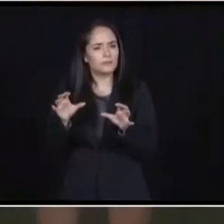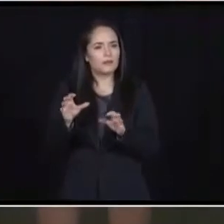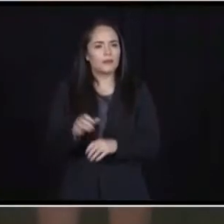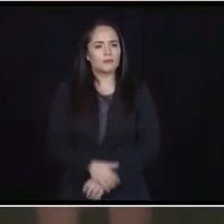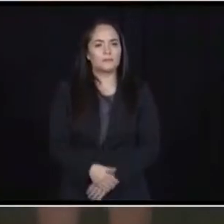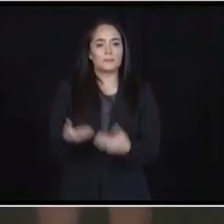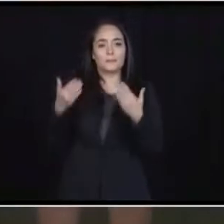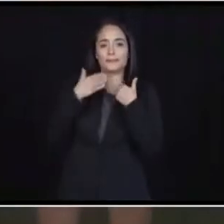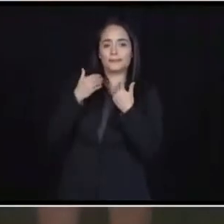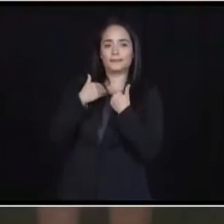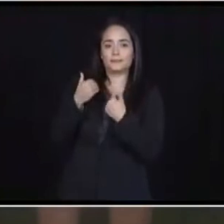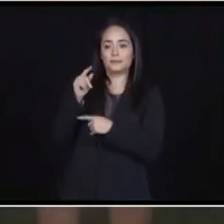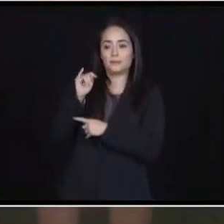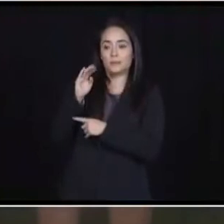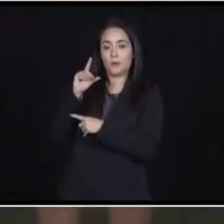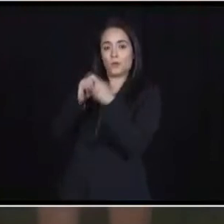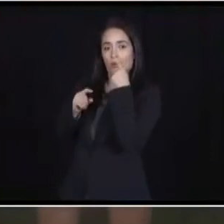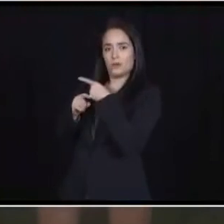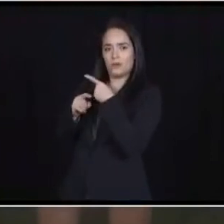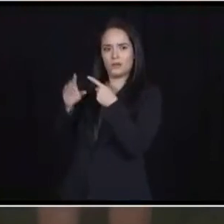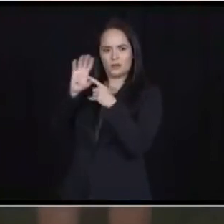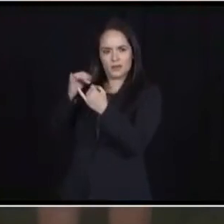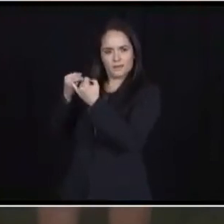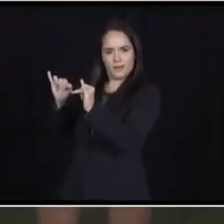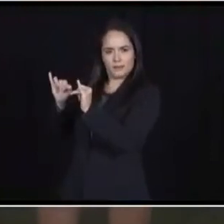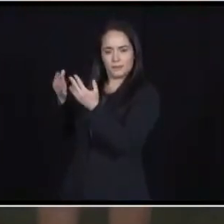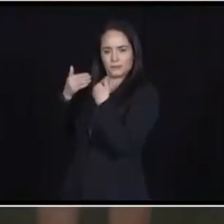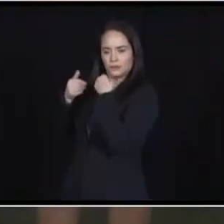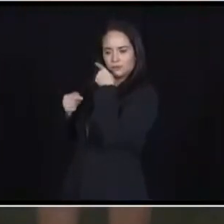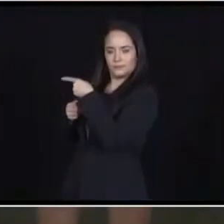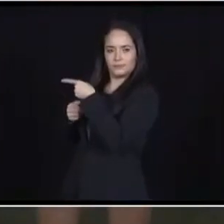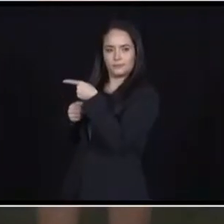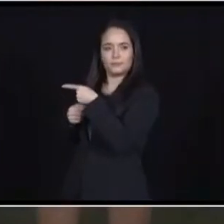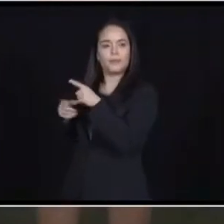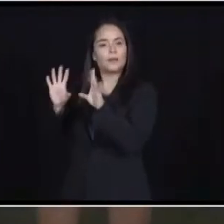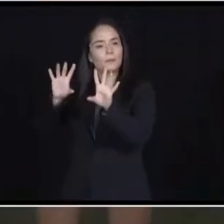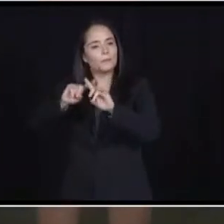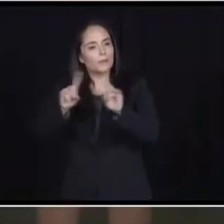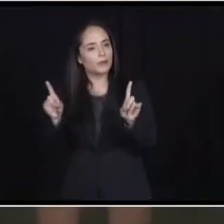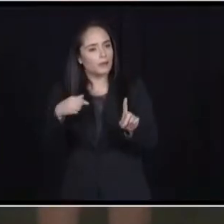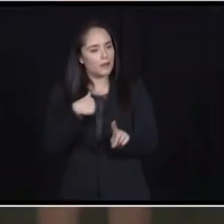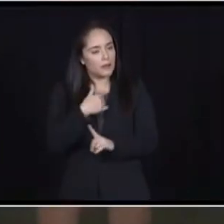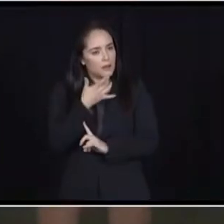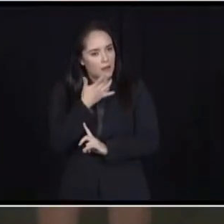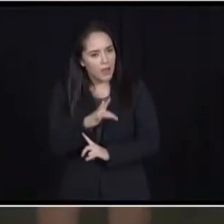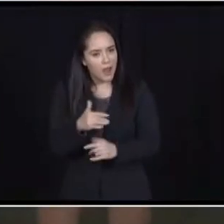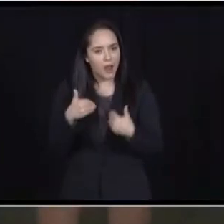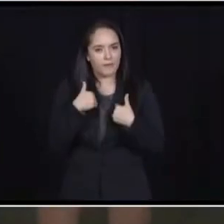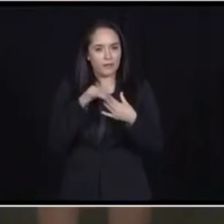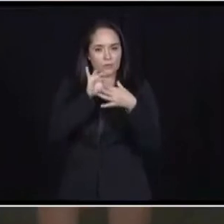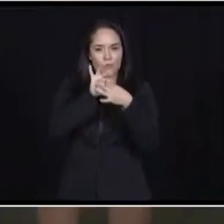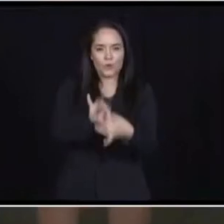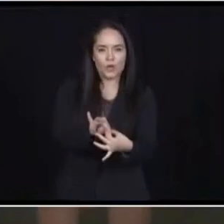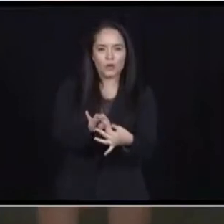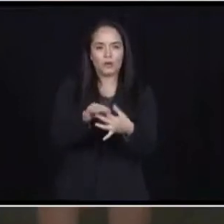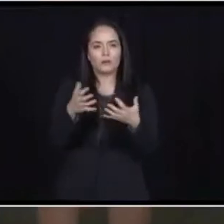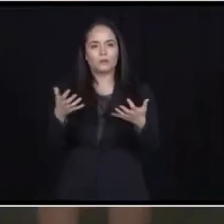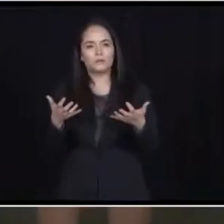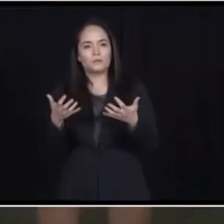ministry, but it is because of the cooperation that we have with the Municipal Affairs and Housing, with additional